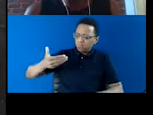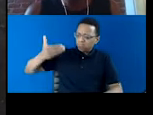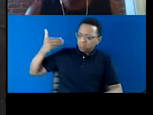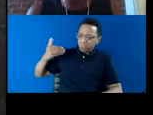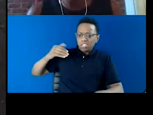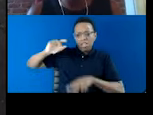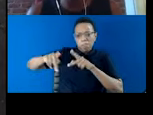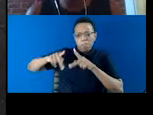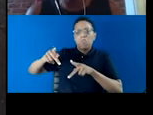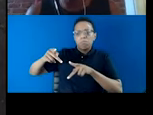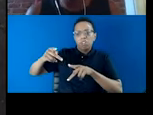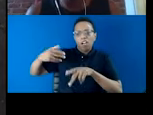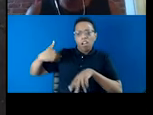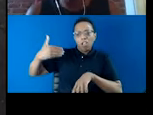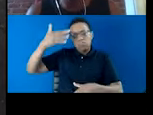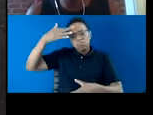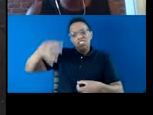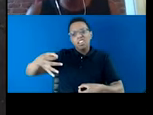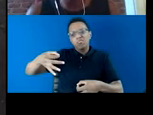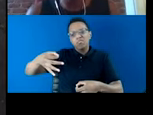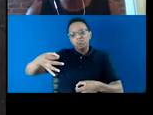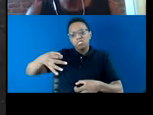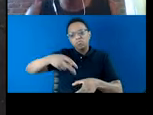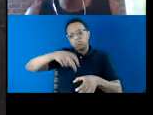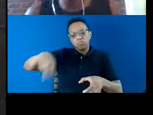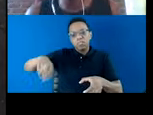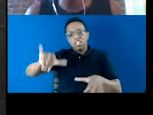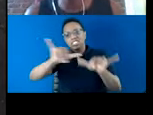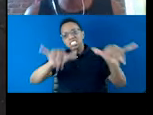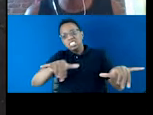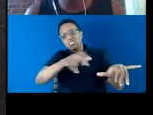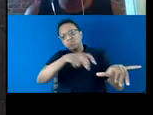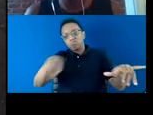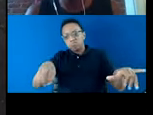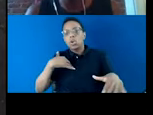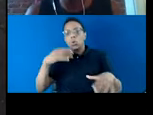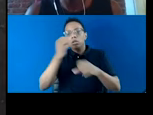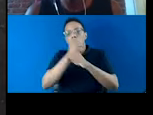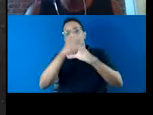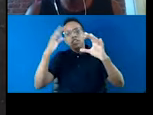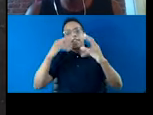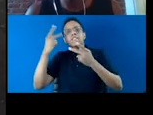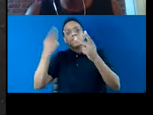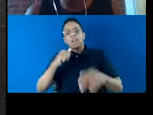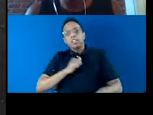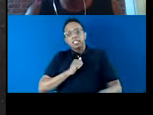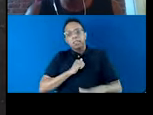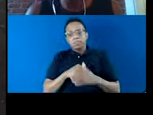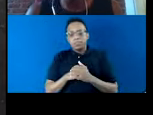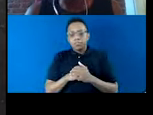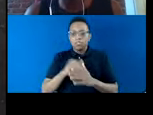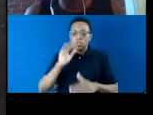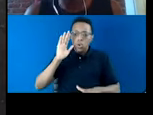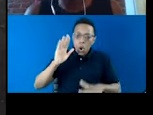already choosing to opt out of that, no matter the consequences. And so I want us to build a vision for ourselves here. What would your body